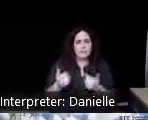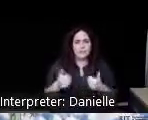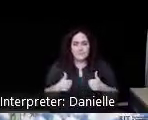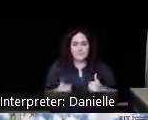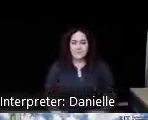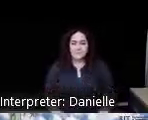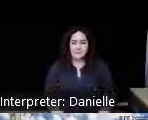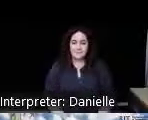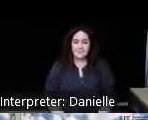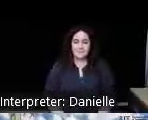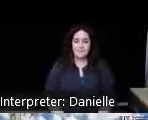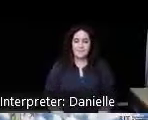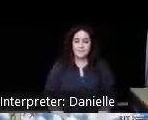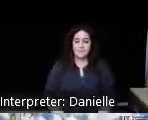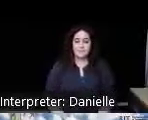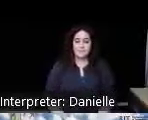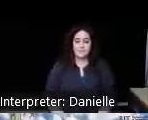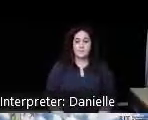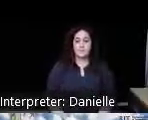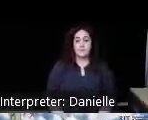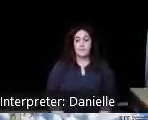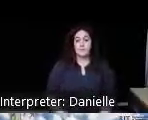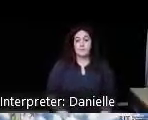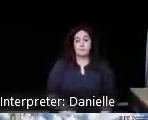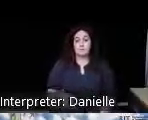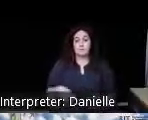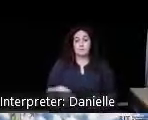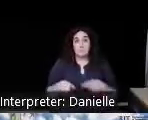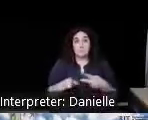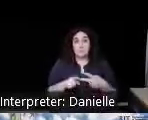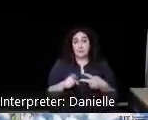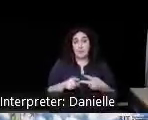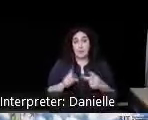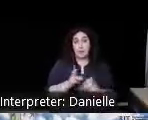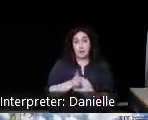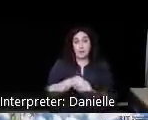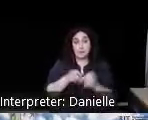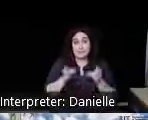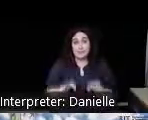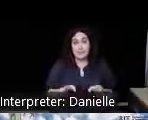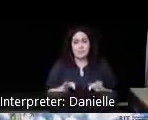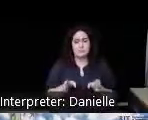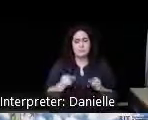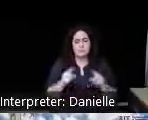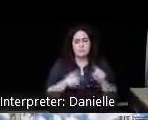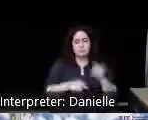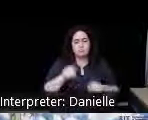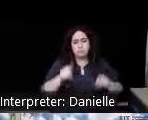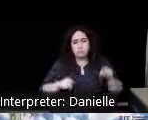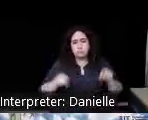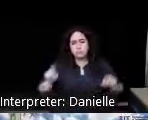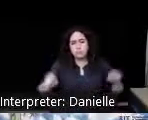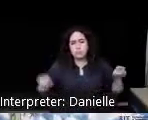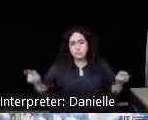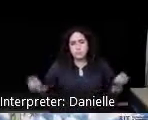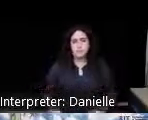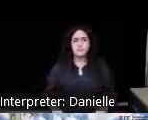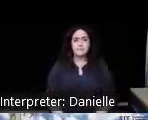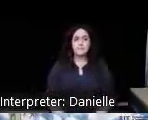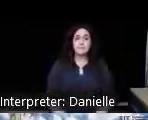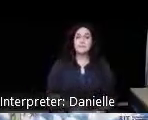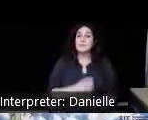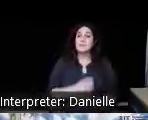our participant sample represents quite a diverse range in terms of where they were at in their careers. So we had PhD